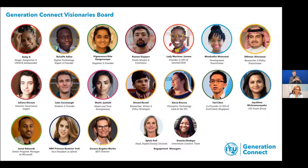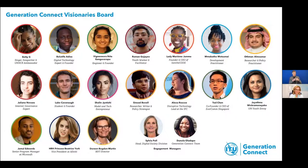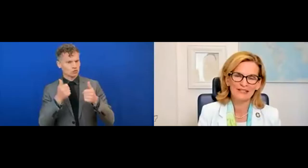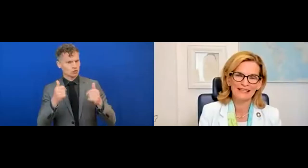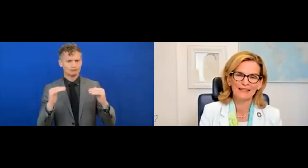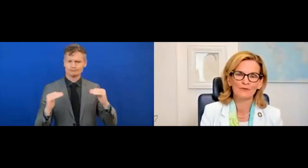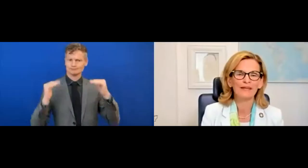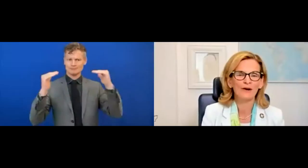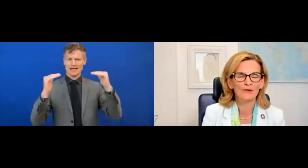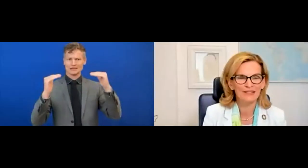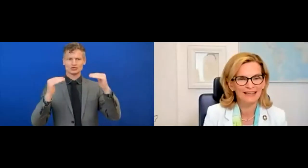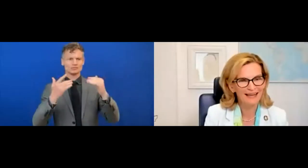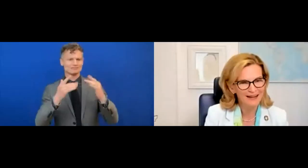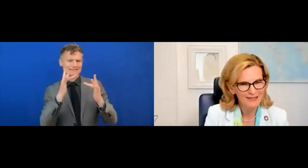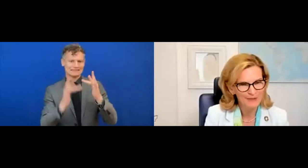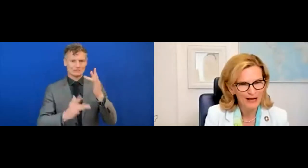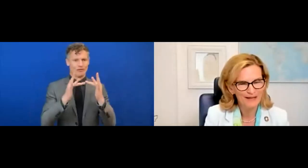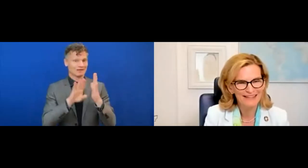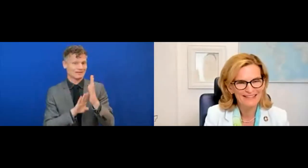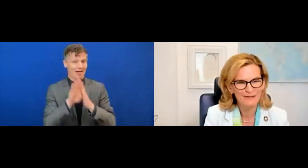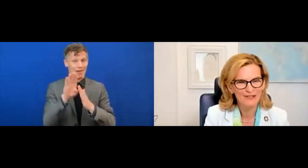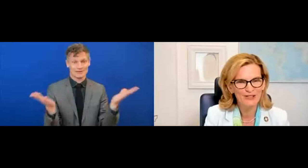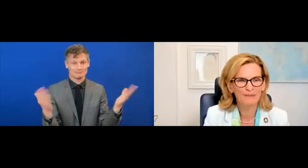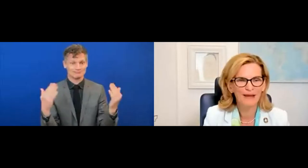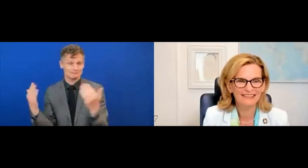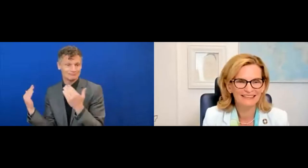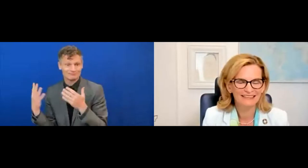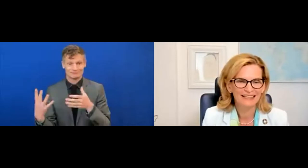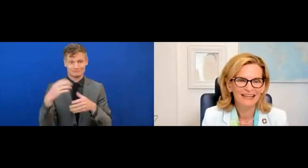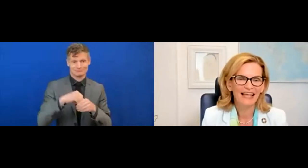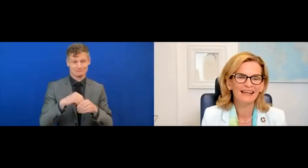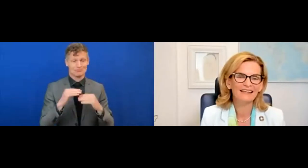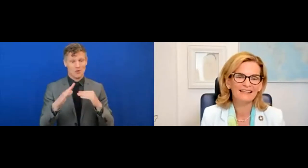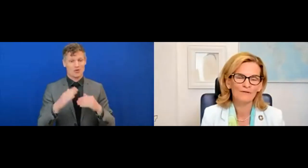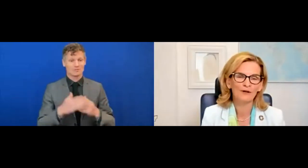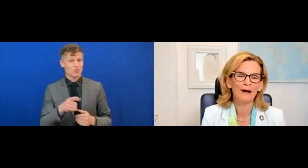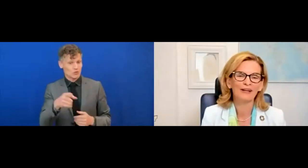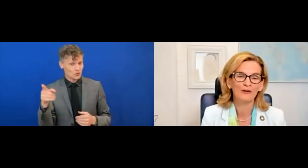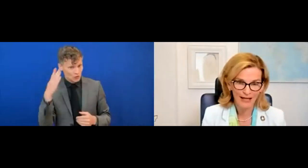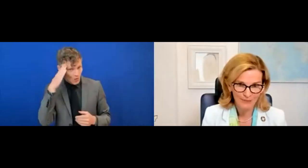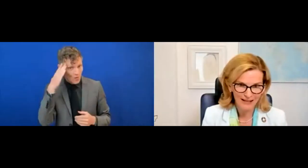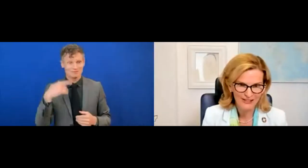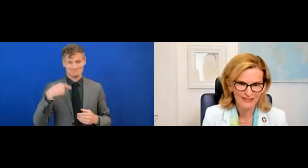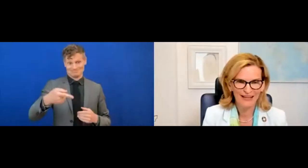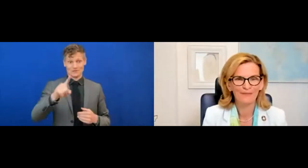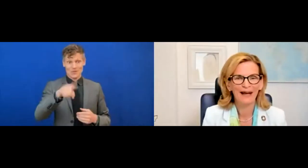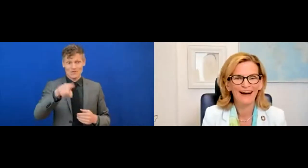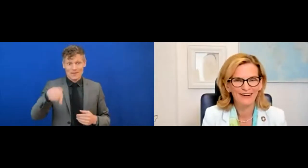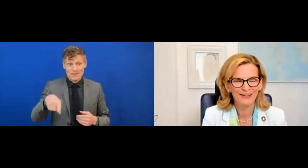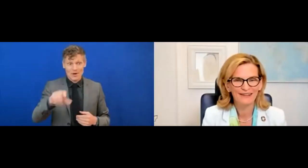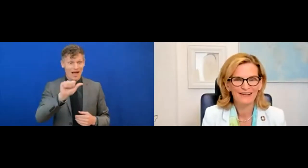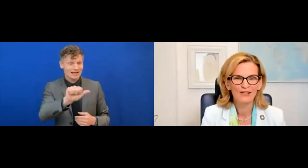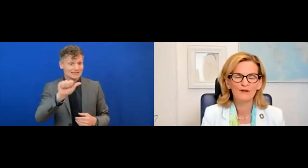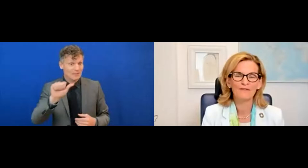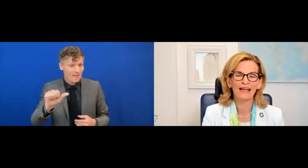as you know, WTDC will be hosted in Addis Ababa, as David just mentioned, and it is therefore my great pleasure and my